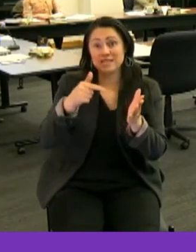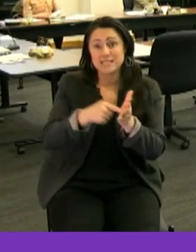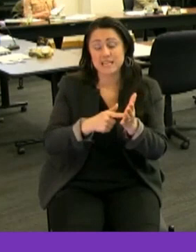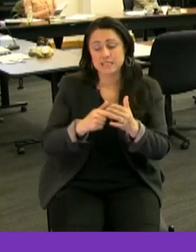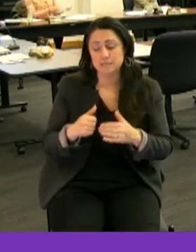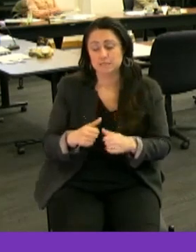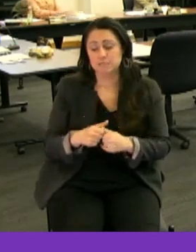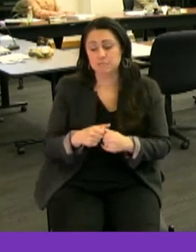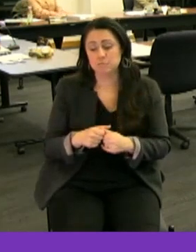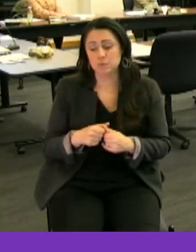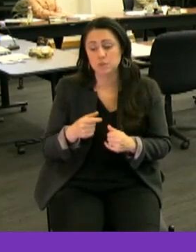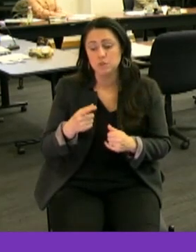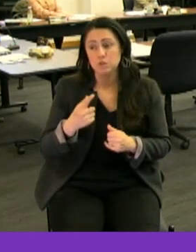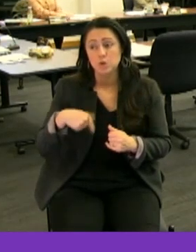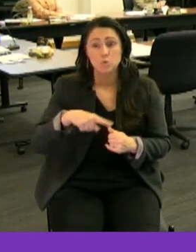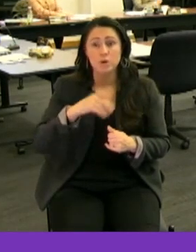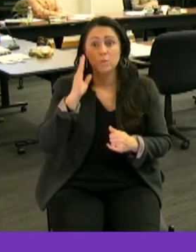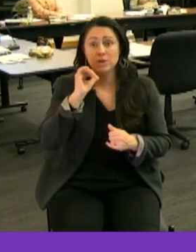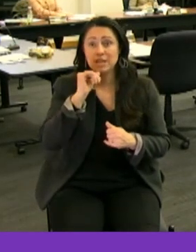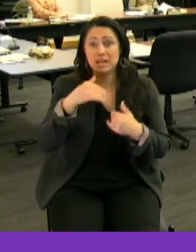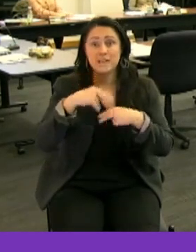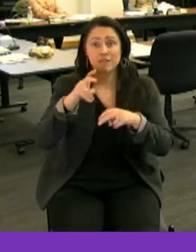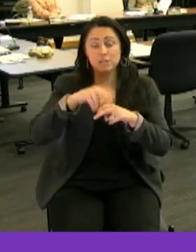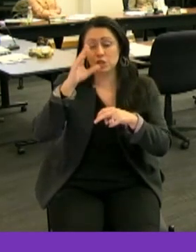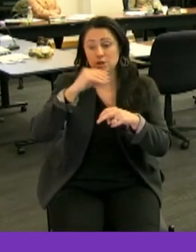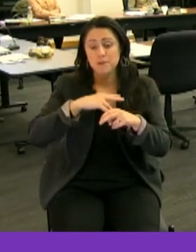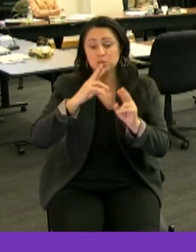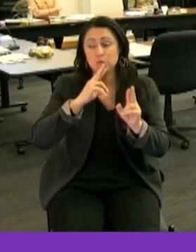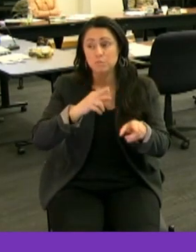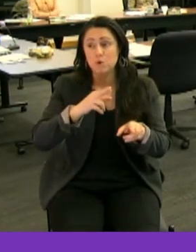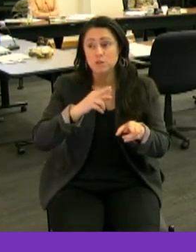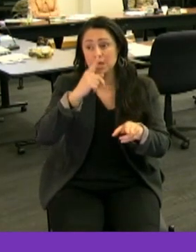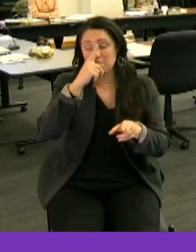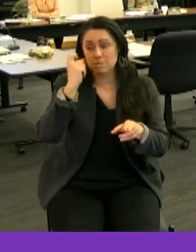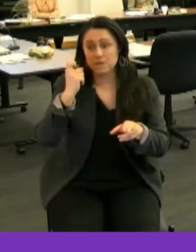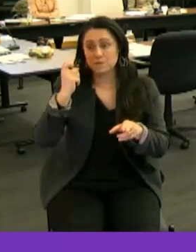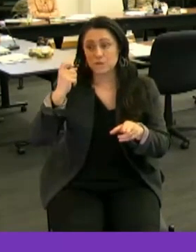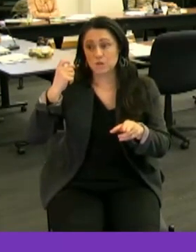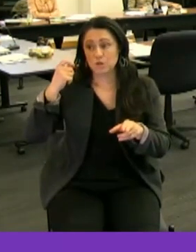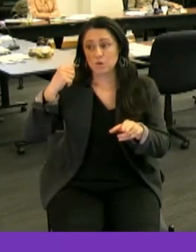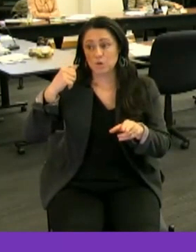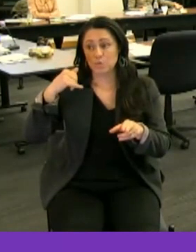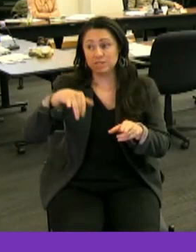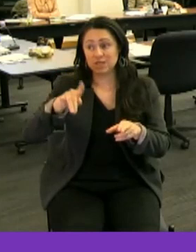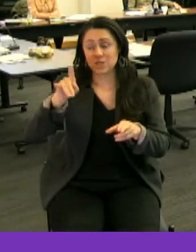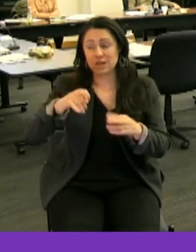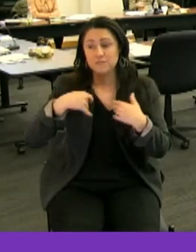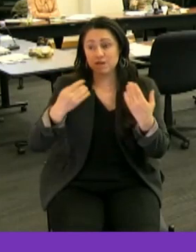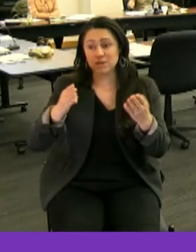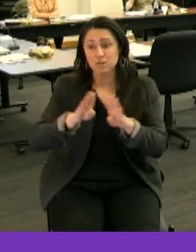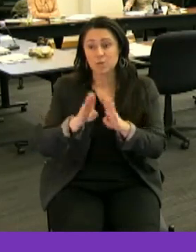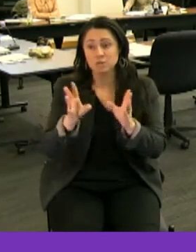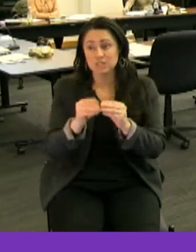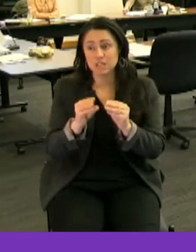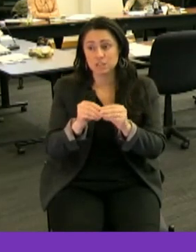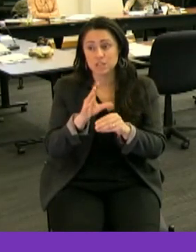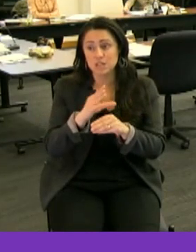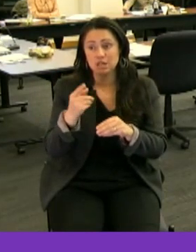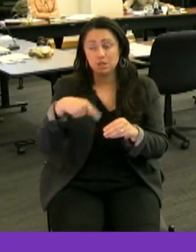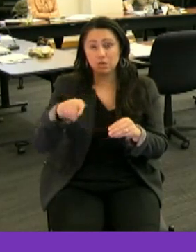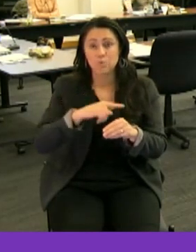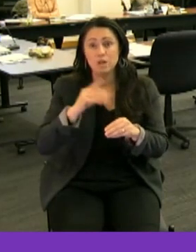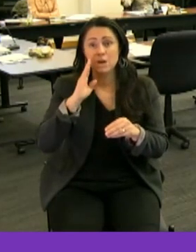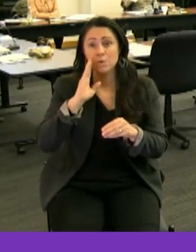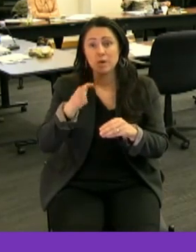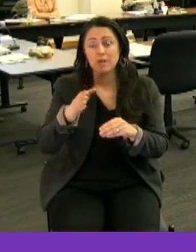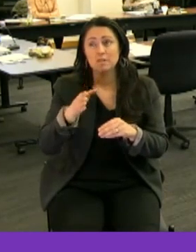this. We are not going to have a chairman's report. We're still have to have a closed session, and we're going to